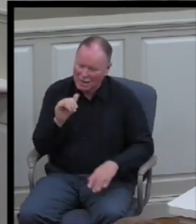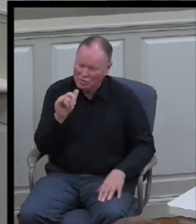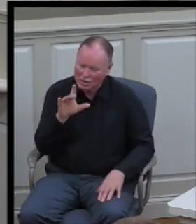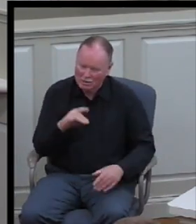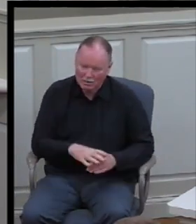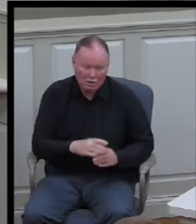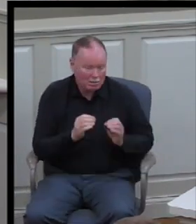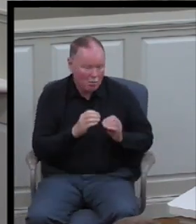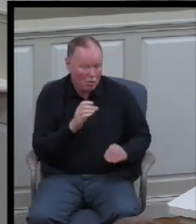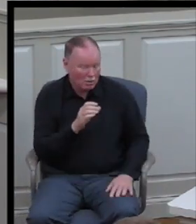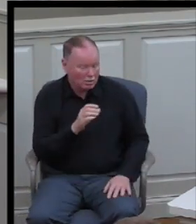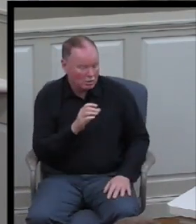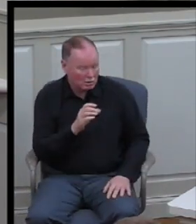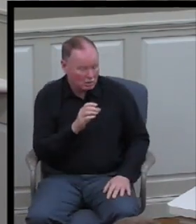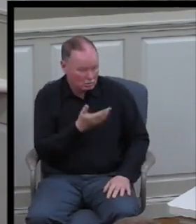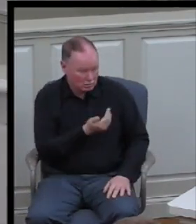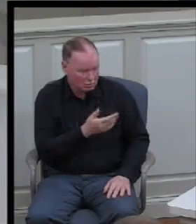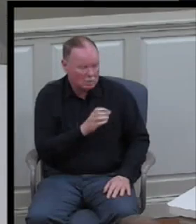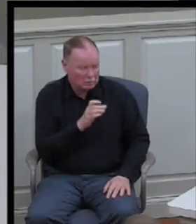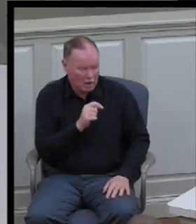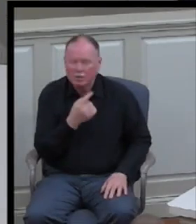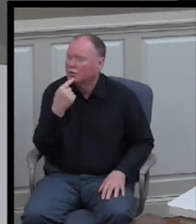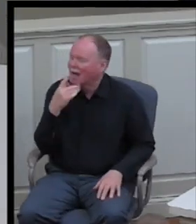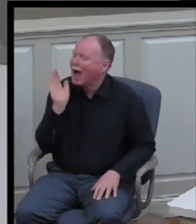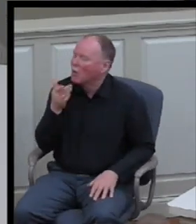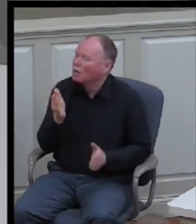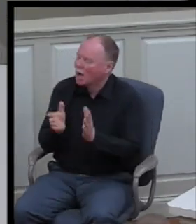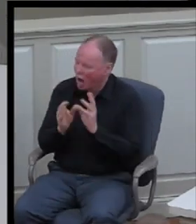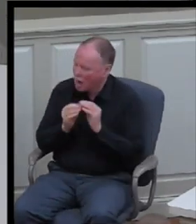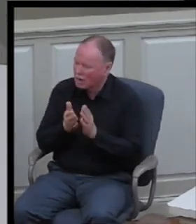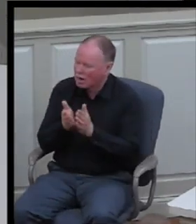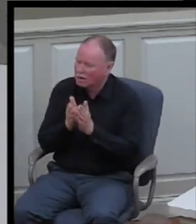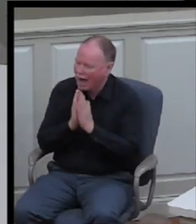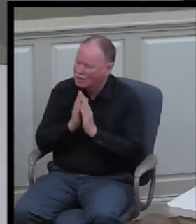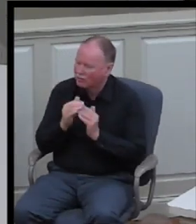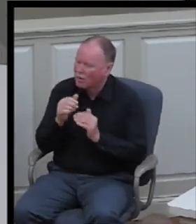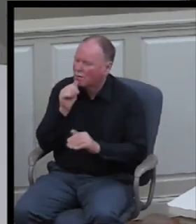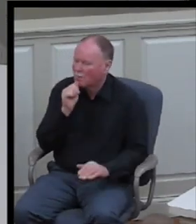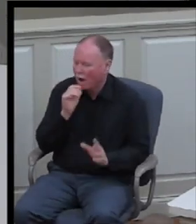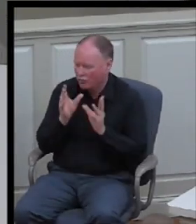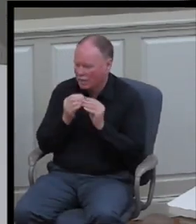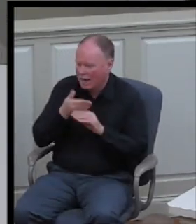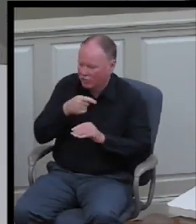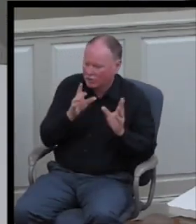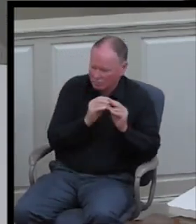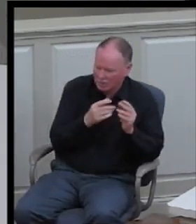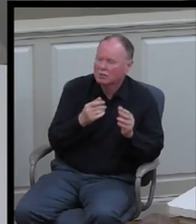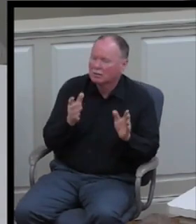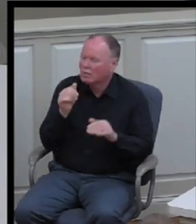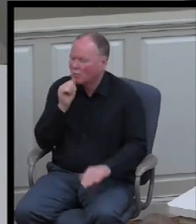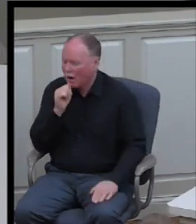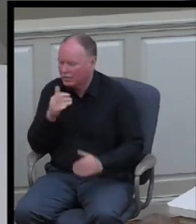Anything else, Mr. Scott? Just to note that I will be requesting an executive session following our conclusion of business here tonight for